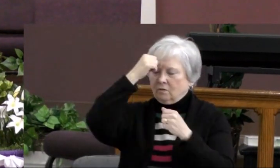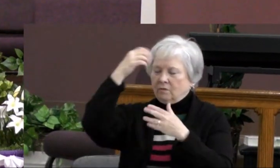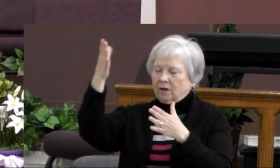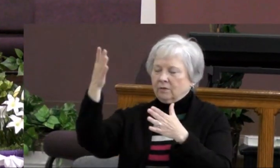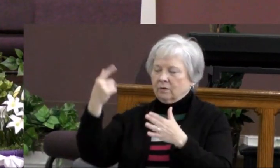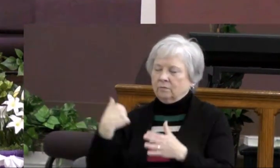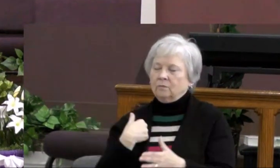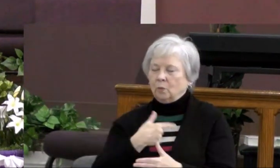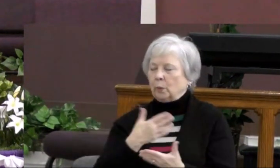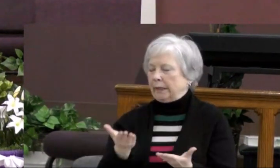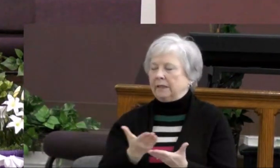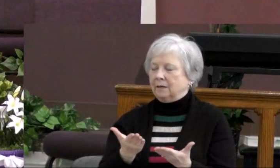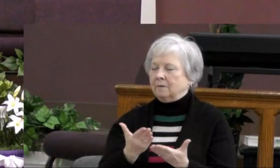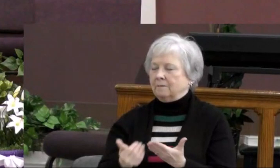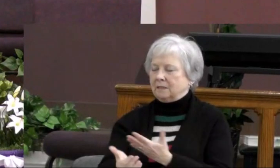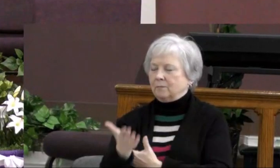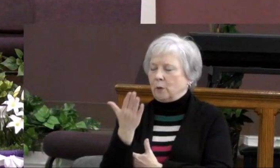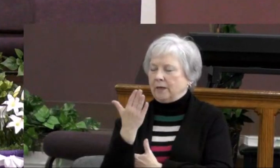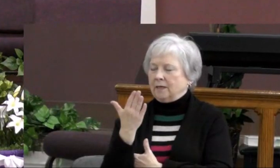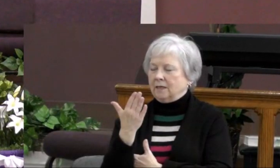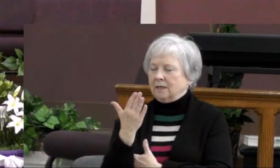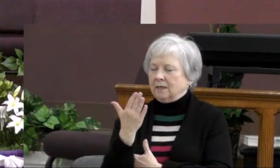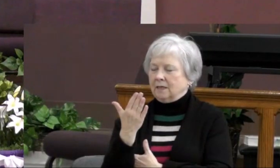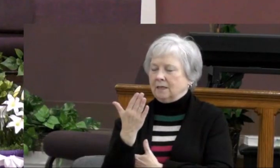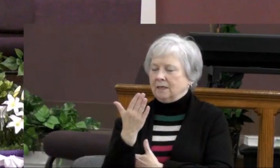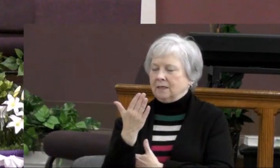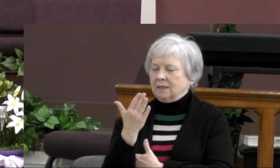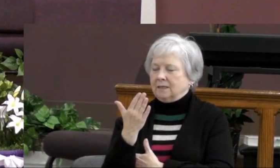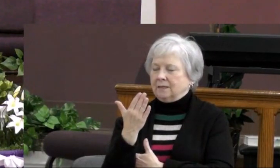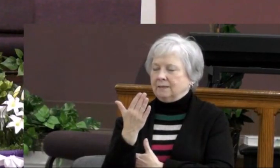Father, we are here this morning, Father. We are here to